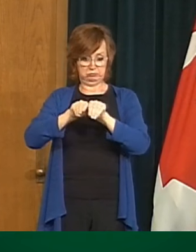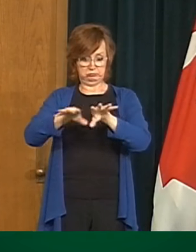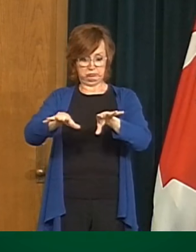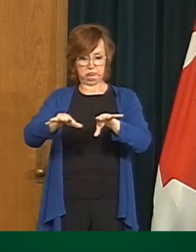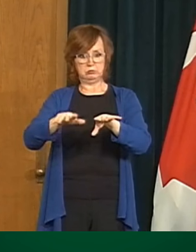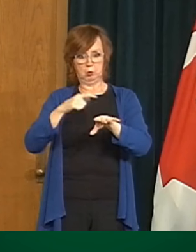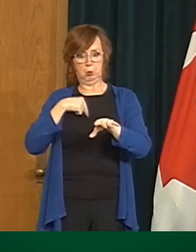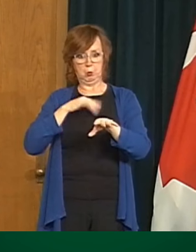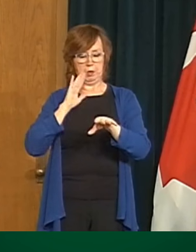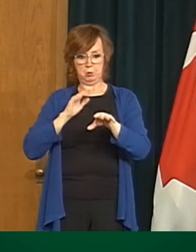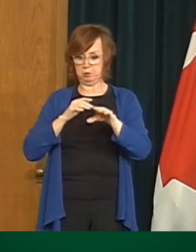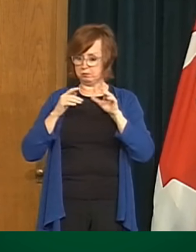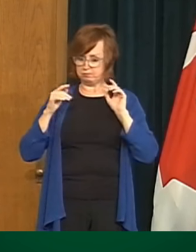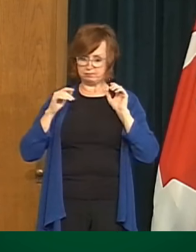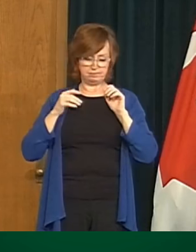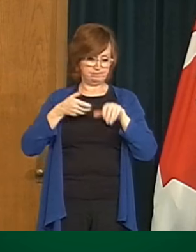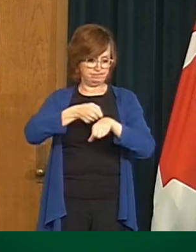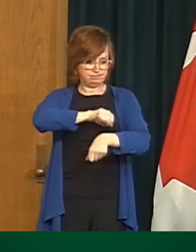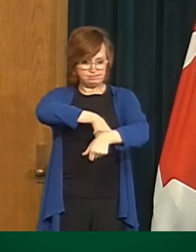have the capacity to do that.